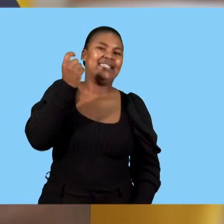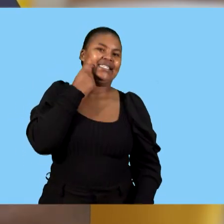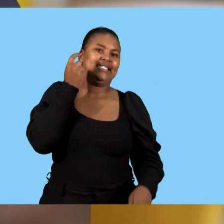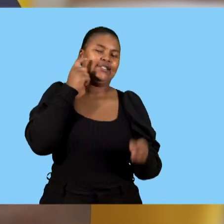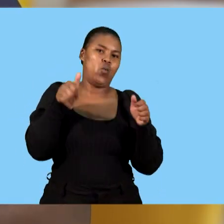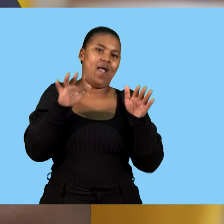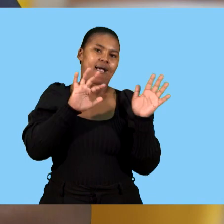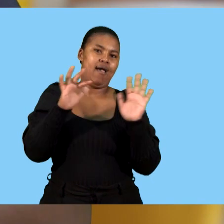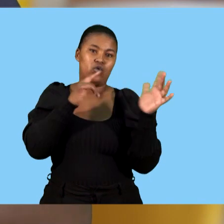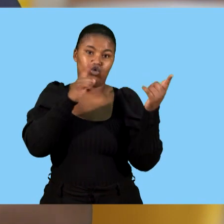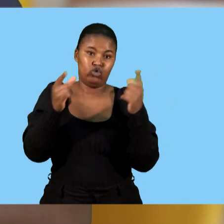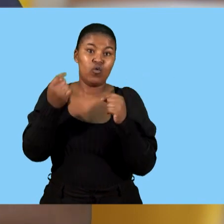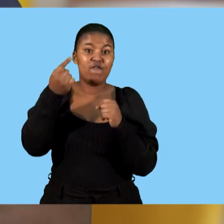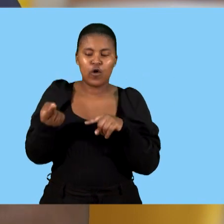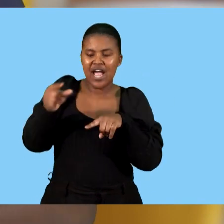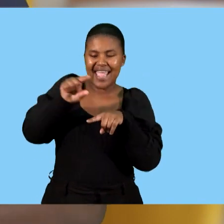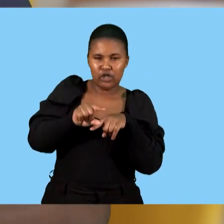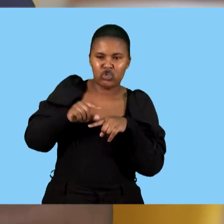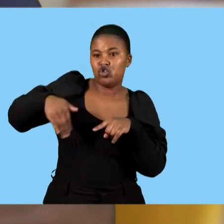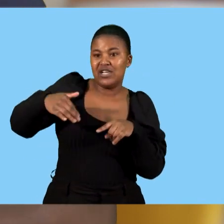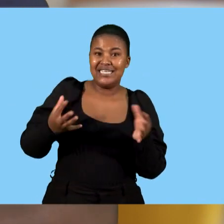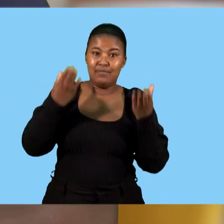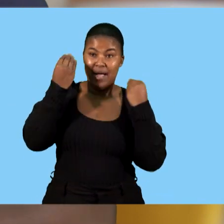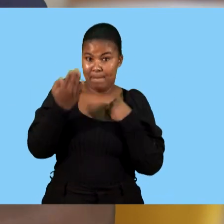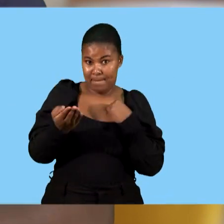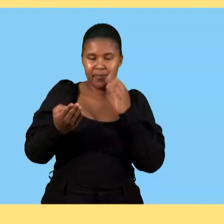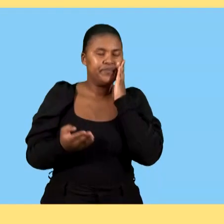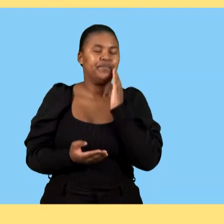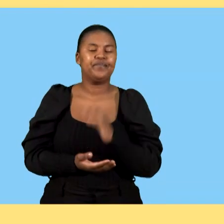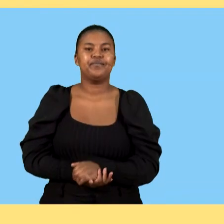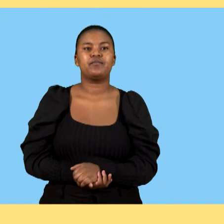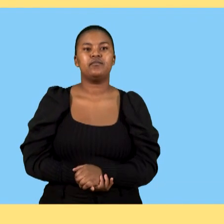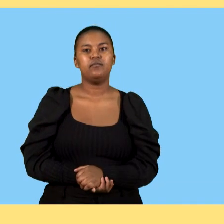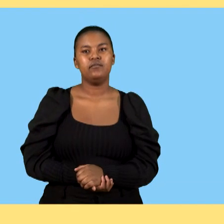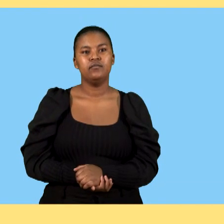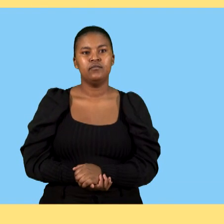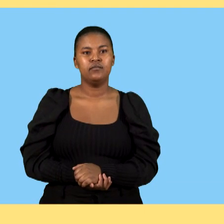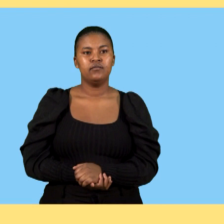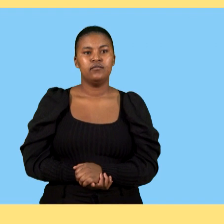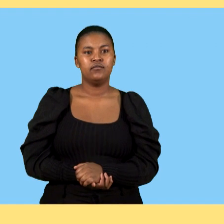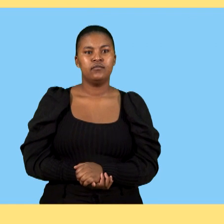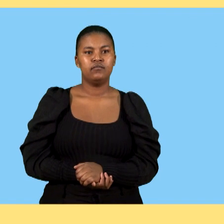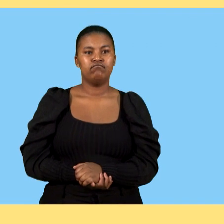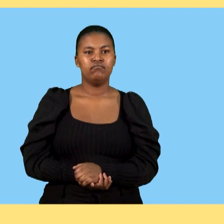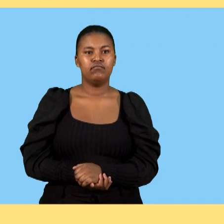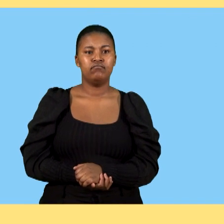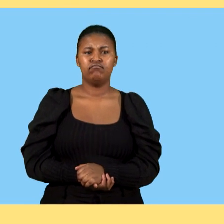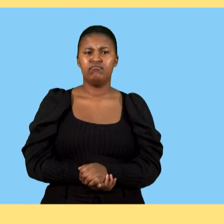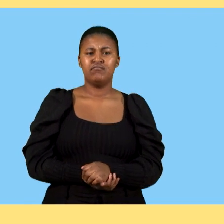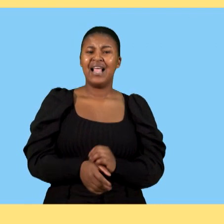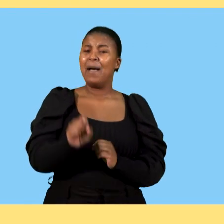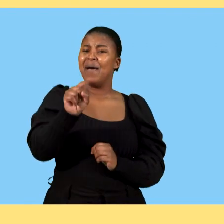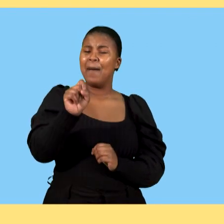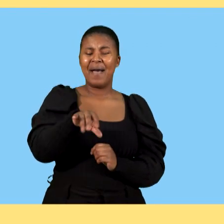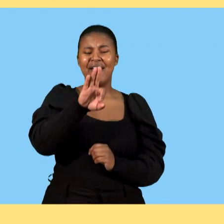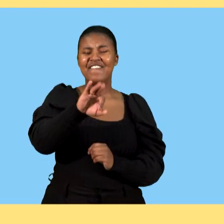can show us the interest that is outstanding. The fixed deposit is for